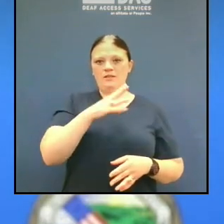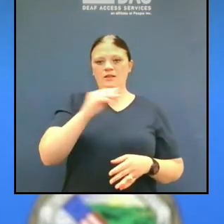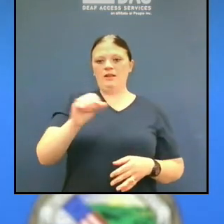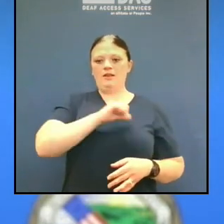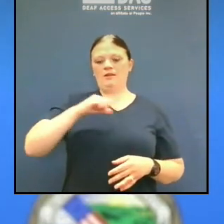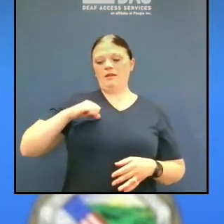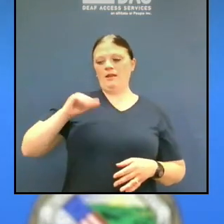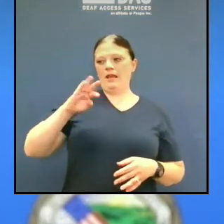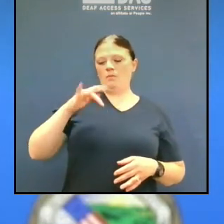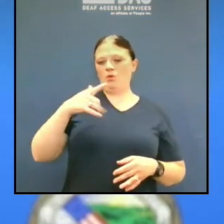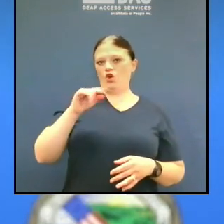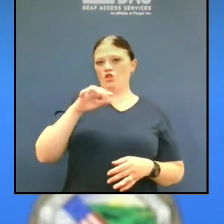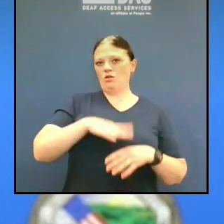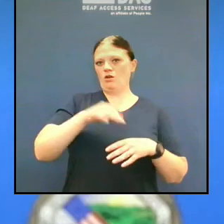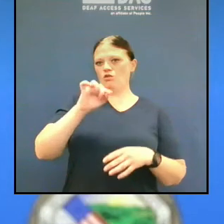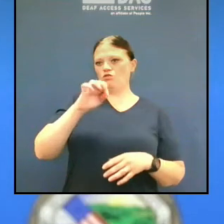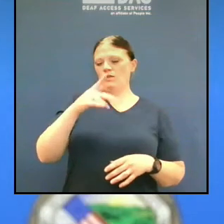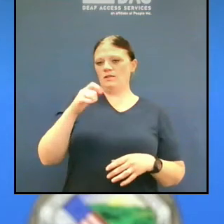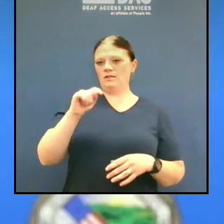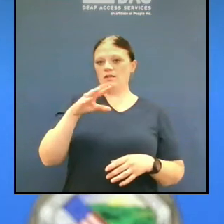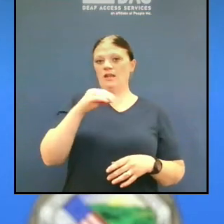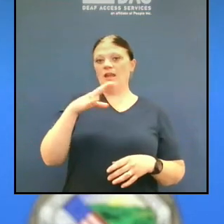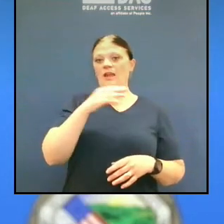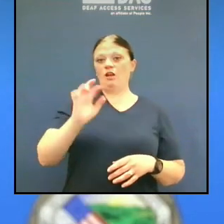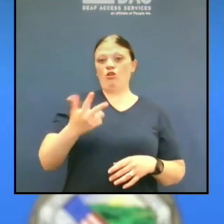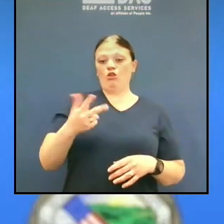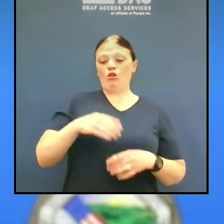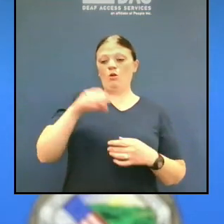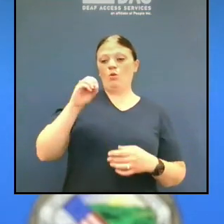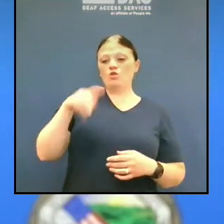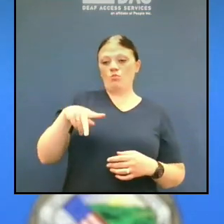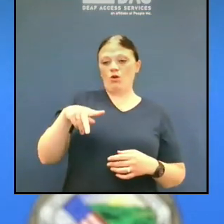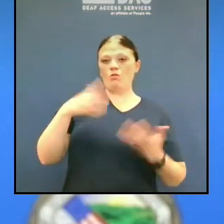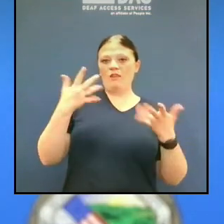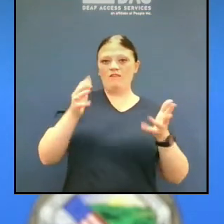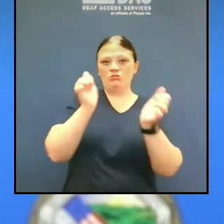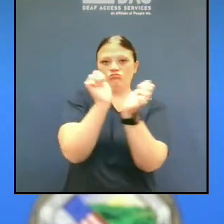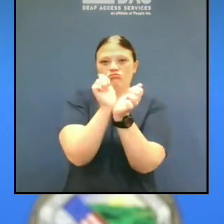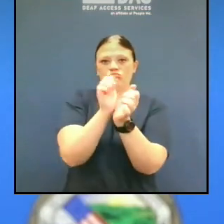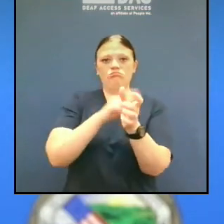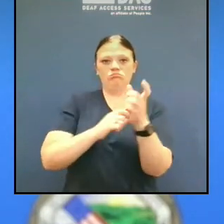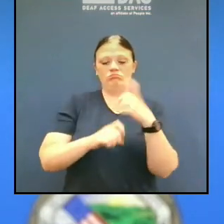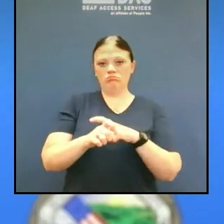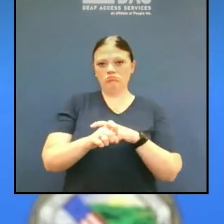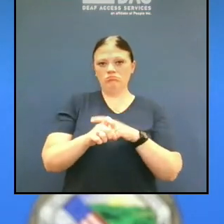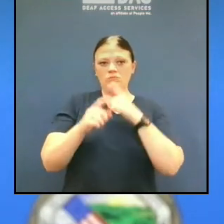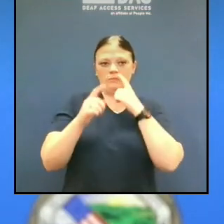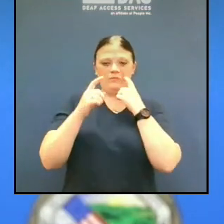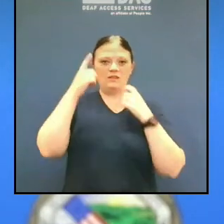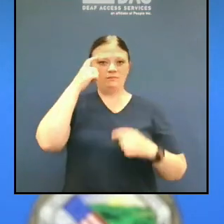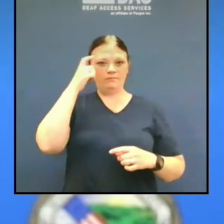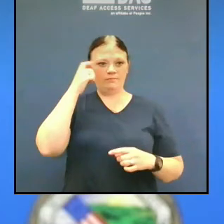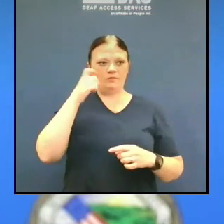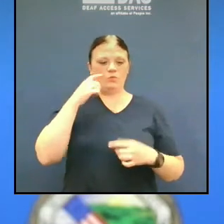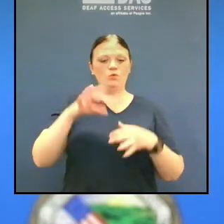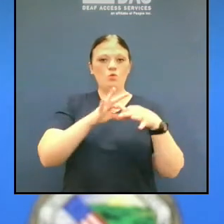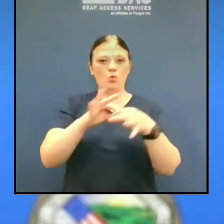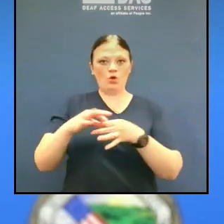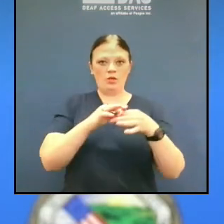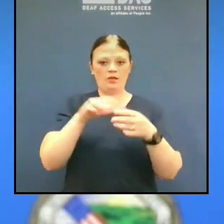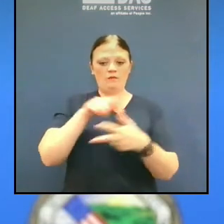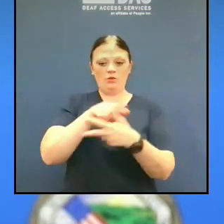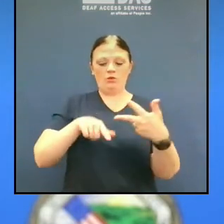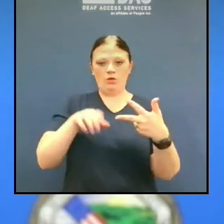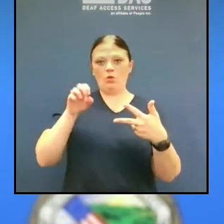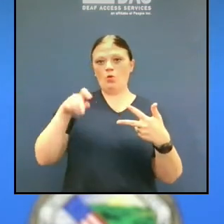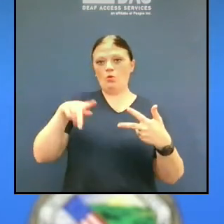Transit, and then a third in Orchard Park in which they actually arrested the suspects. It was a coordinated effort for all 3. Orchard